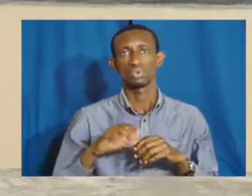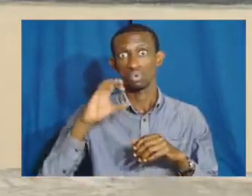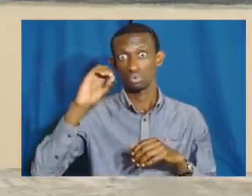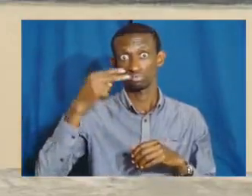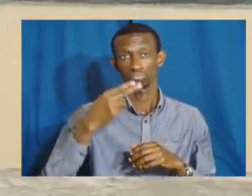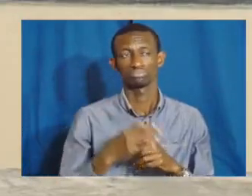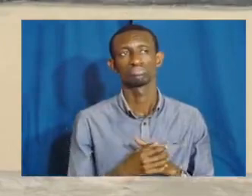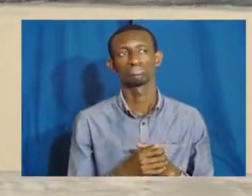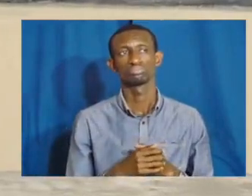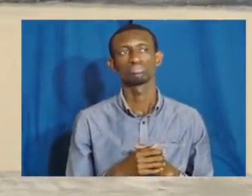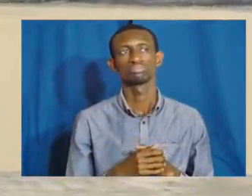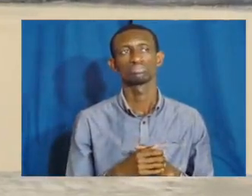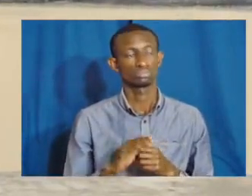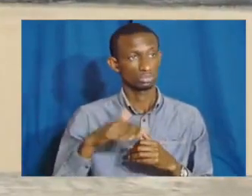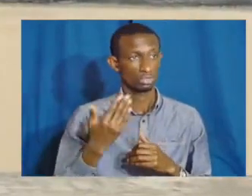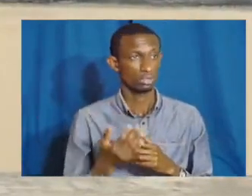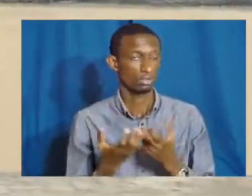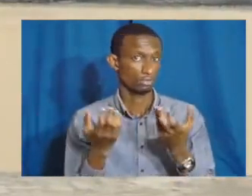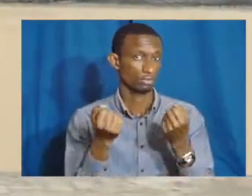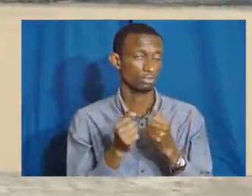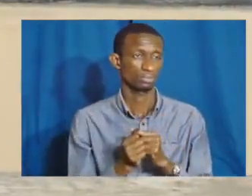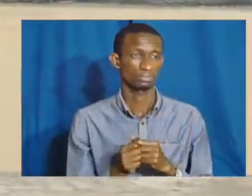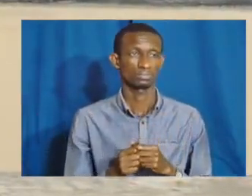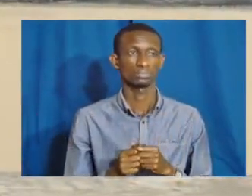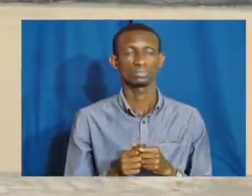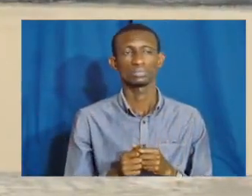OH, and then we have